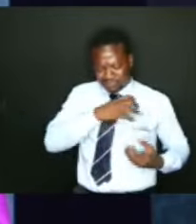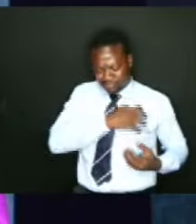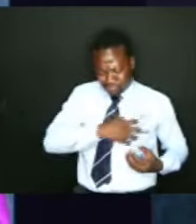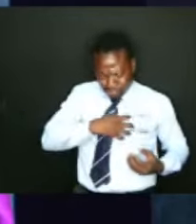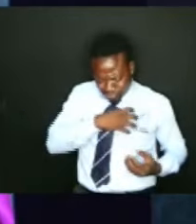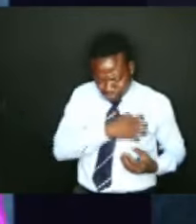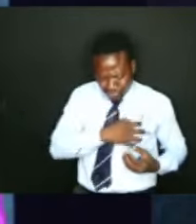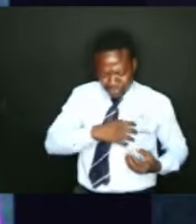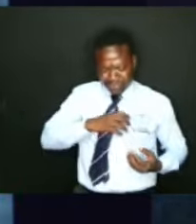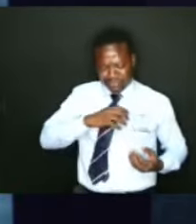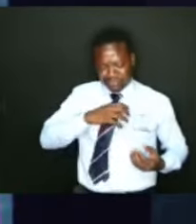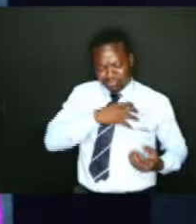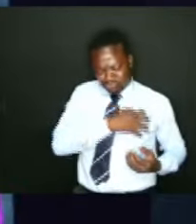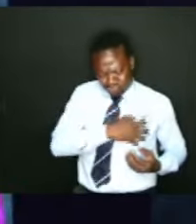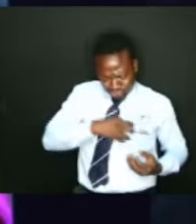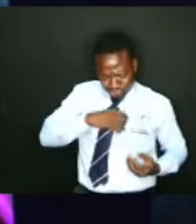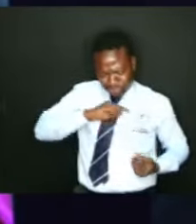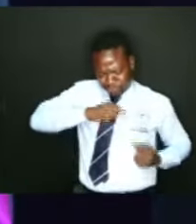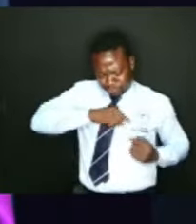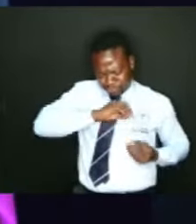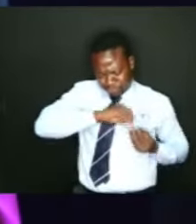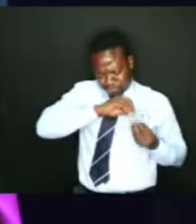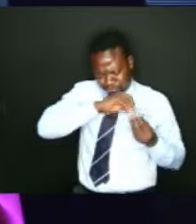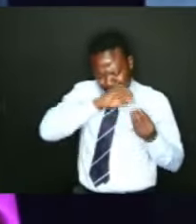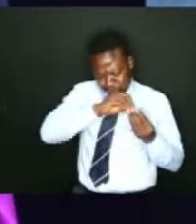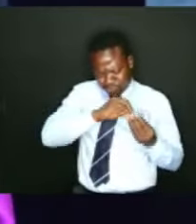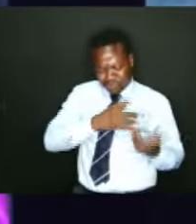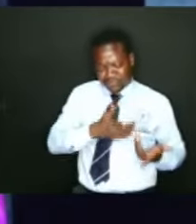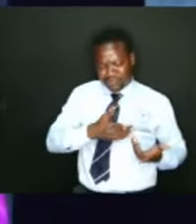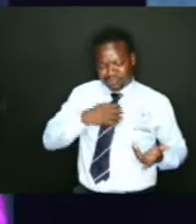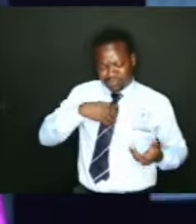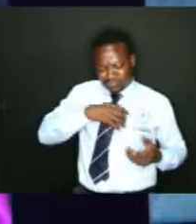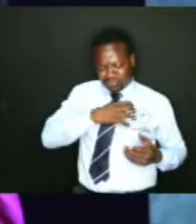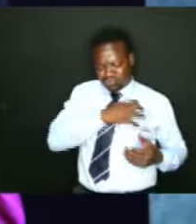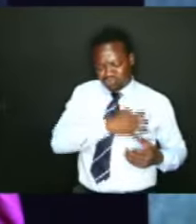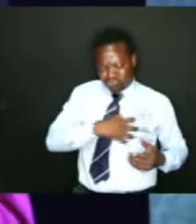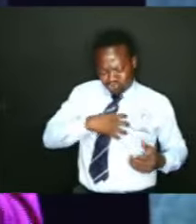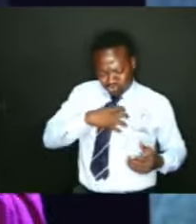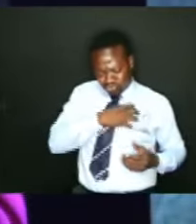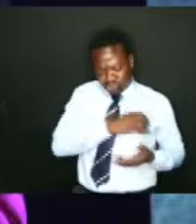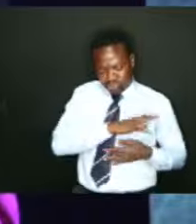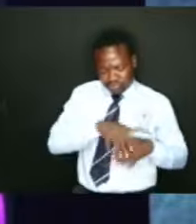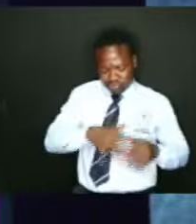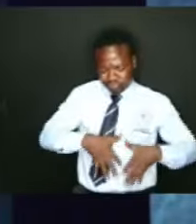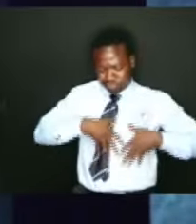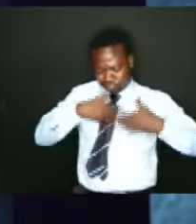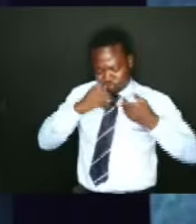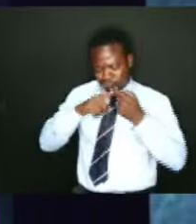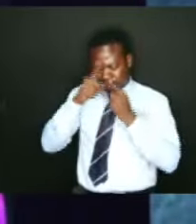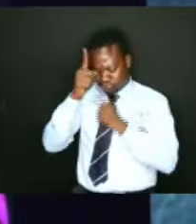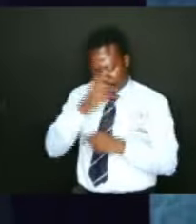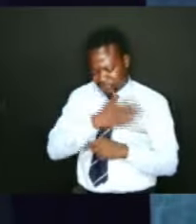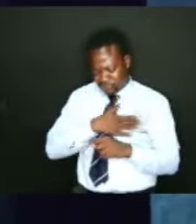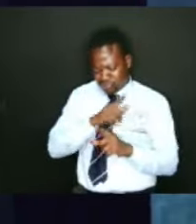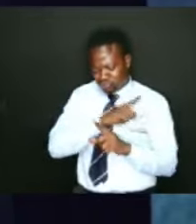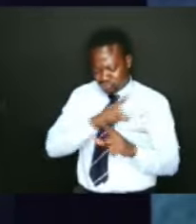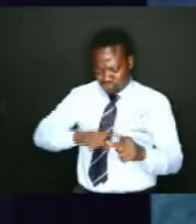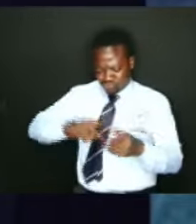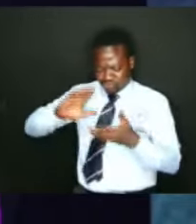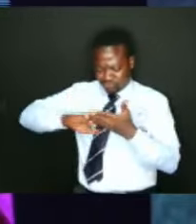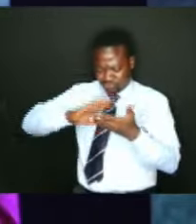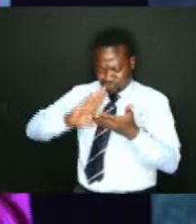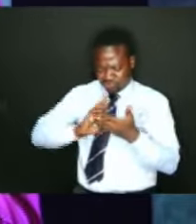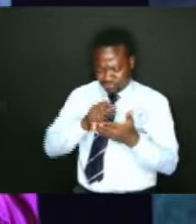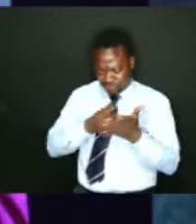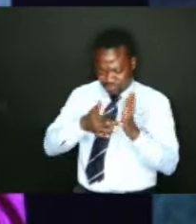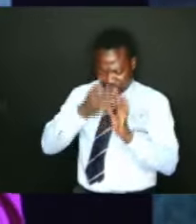the grudges that we bear. All the hurts that we bear. Mm. And we submit unto you and we say, Lord, forgive us,